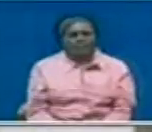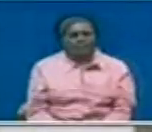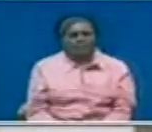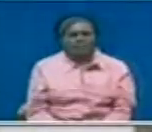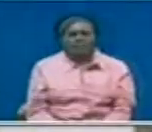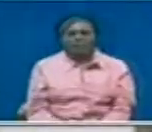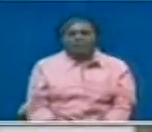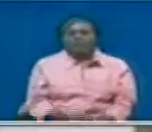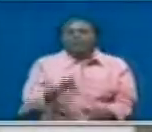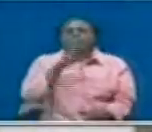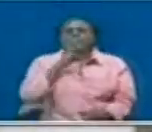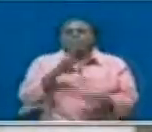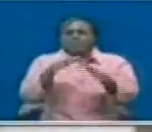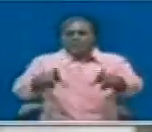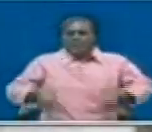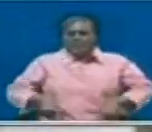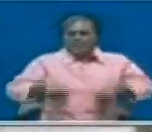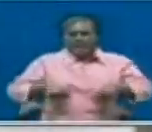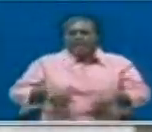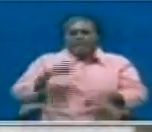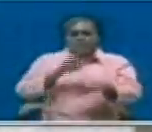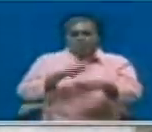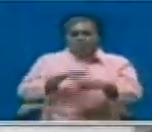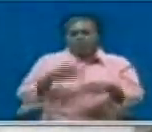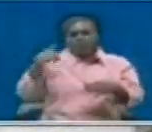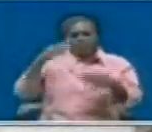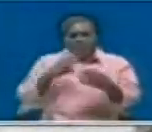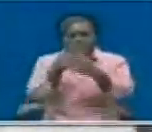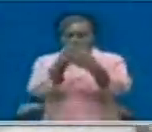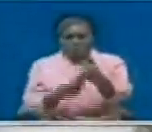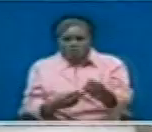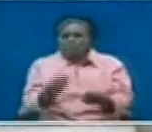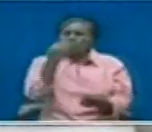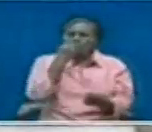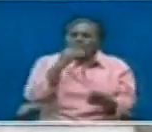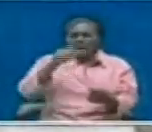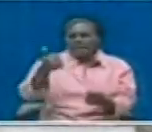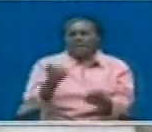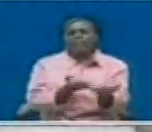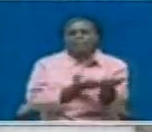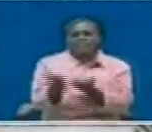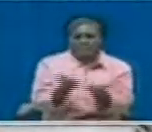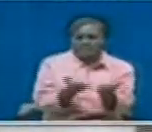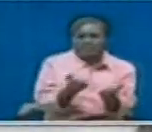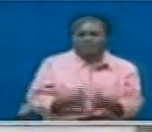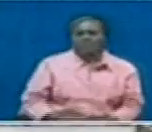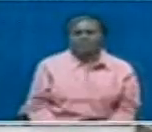The lake has been a life force to many who fish in the lake, both for subsistence and as a means of livelihood.